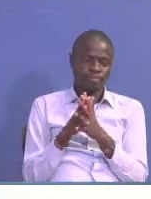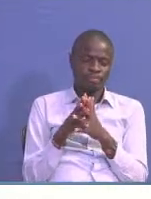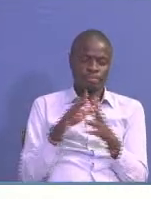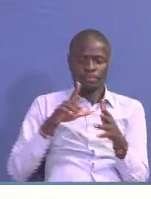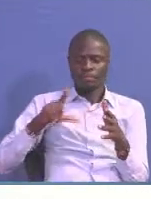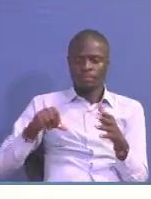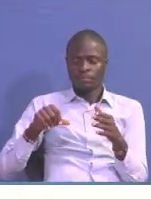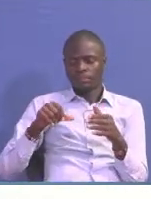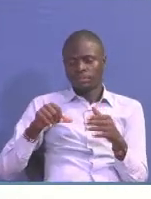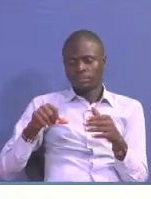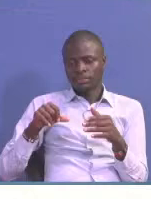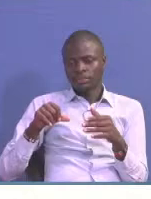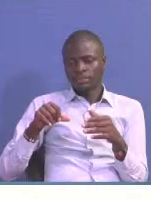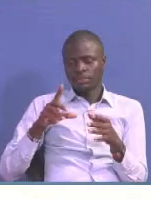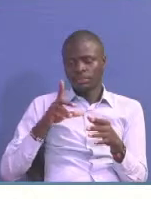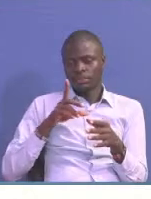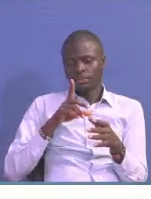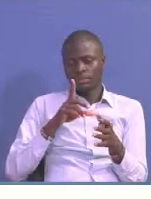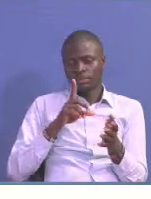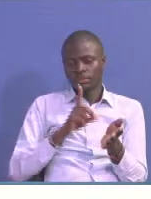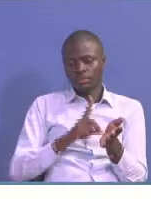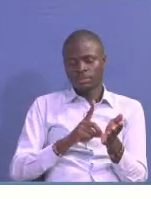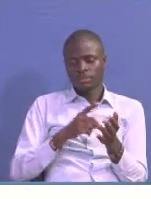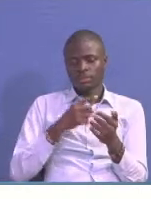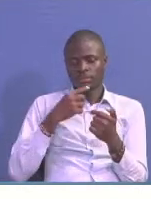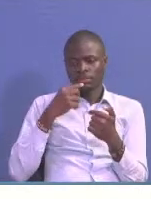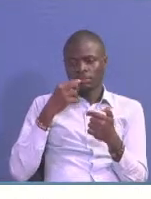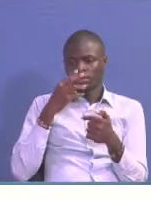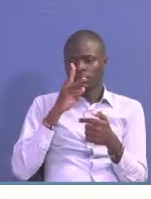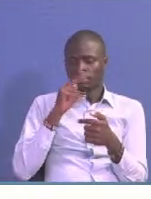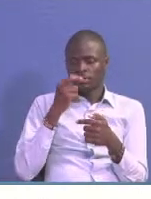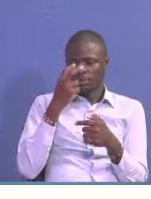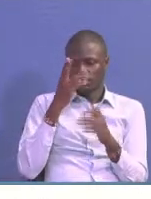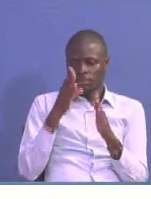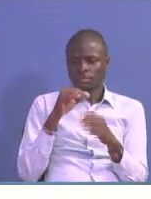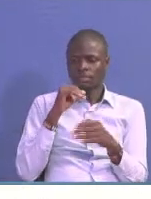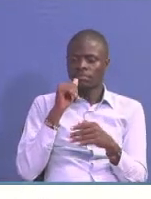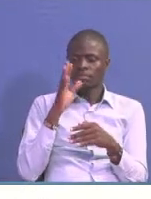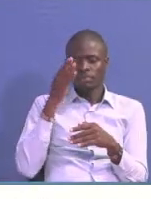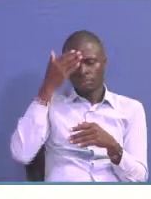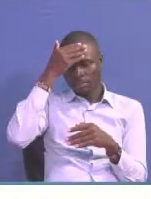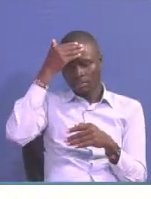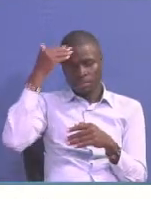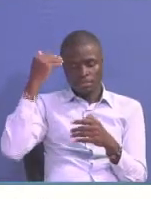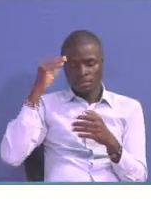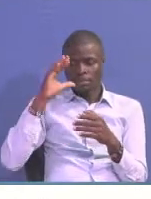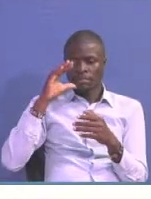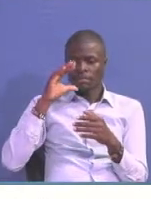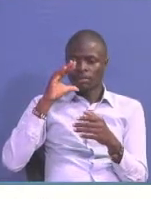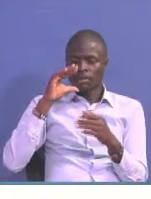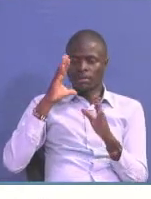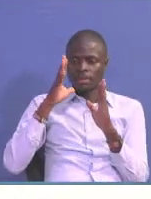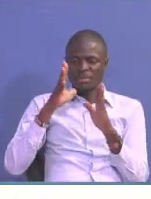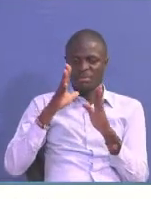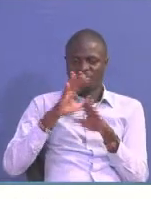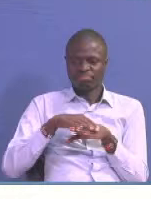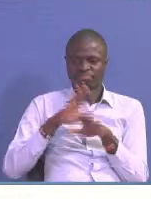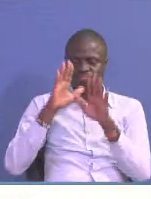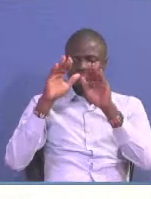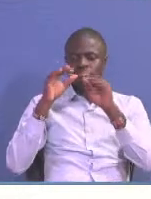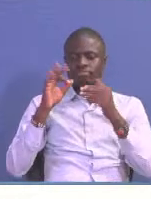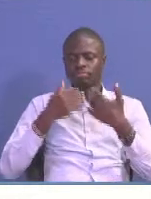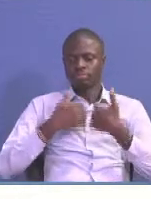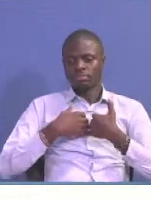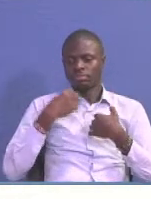lastly, Ambassador Dr. Francis Muthaura, being a visionary leader, could not forget to speak about or emphasize on the importance of